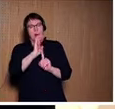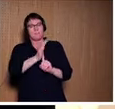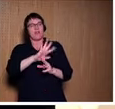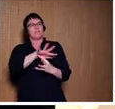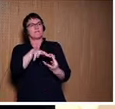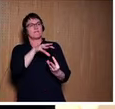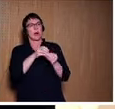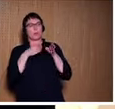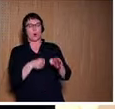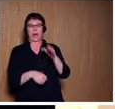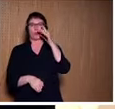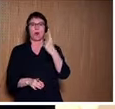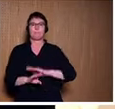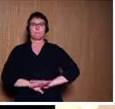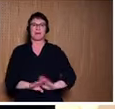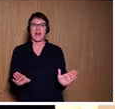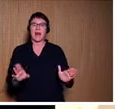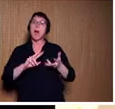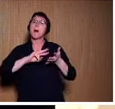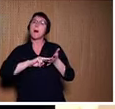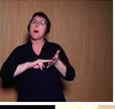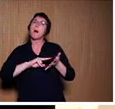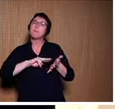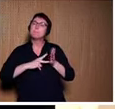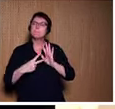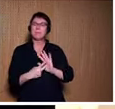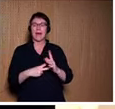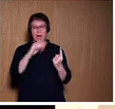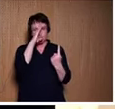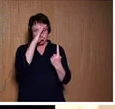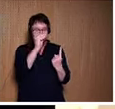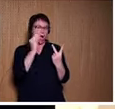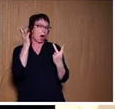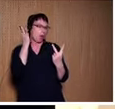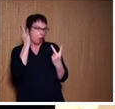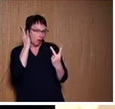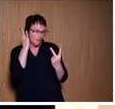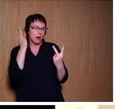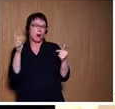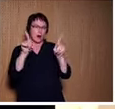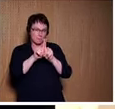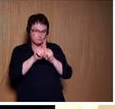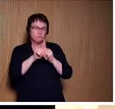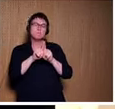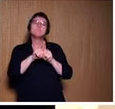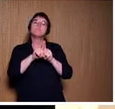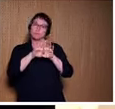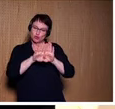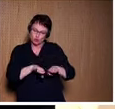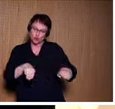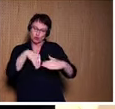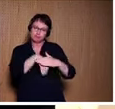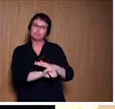family, the nuclear family model that is based upon and which normalizes a